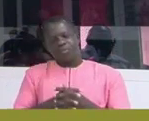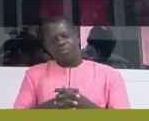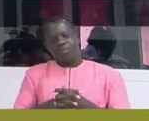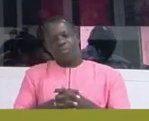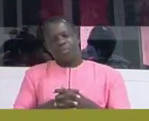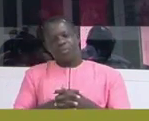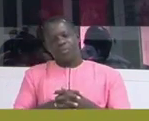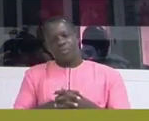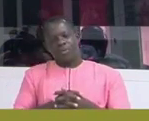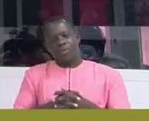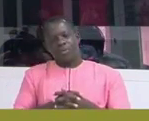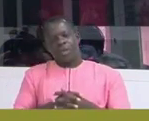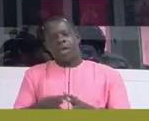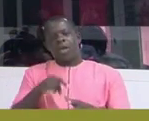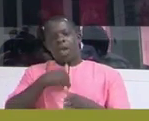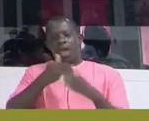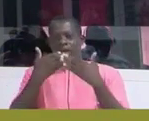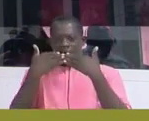don't